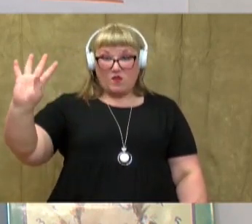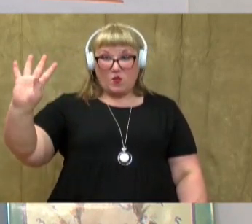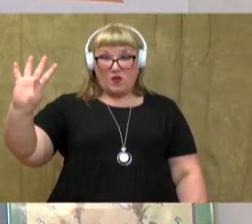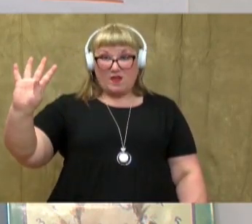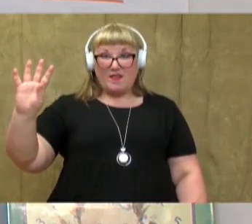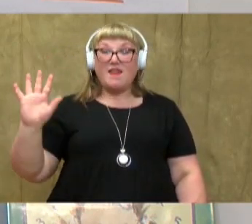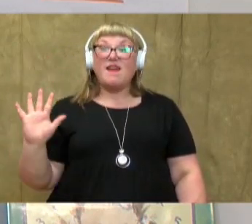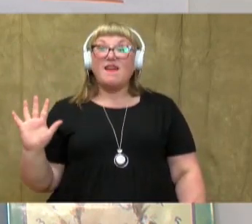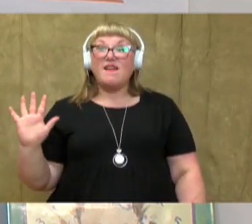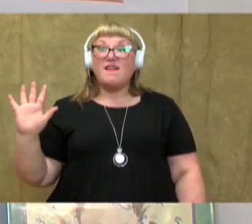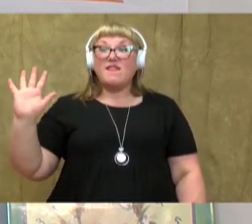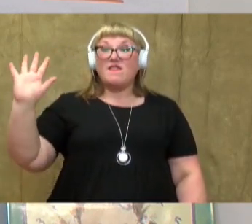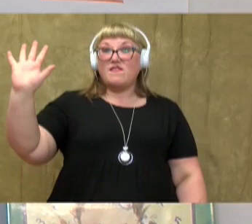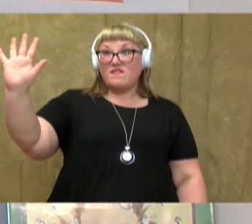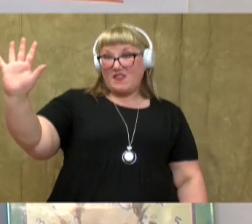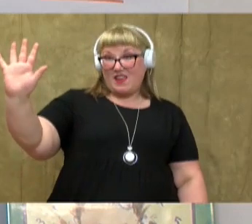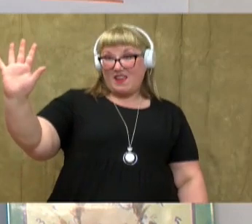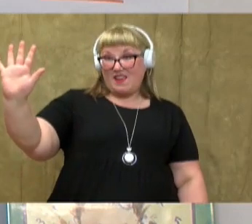four,